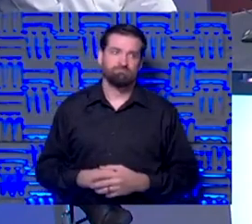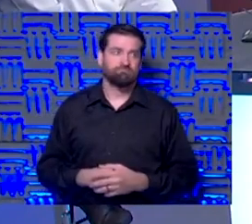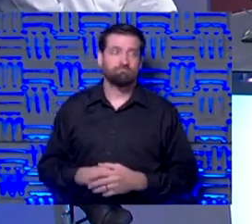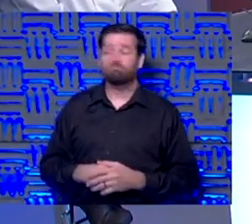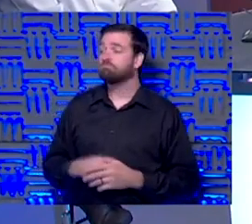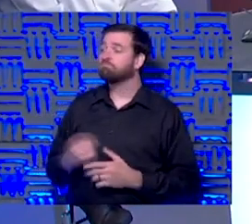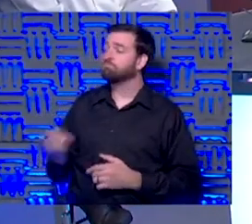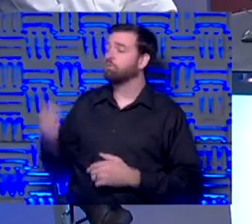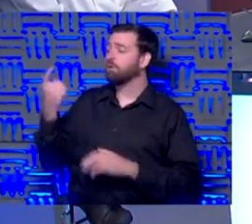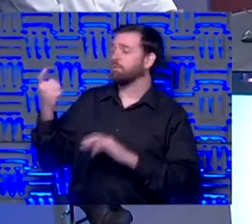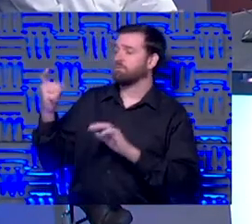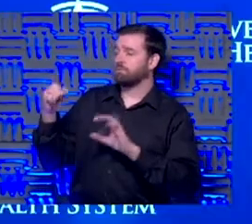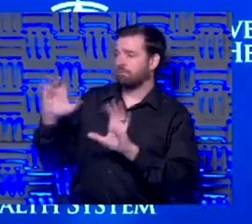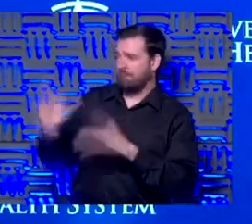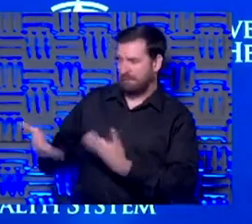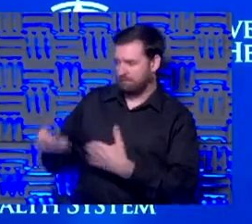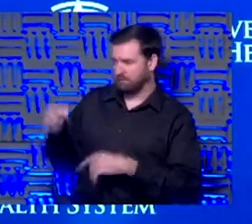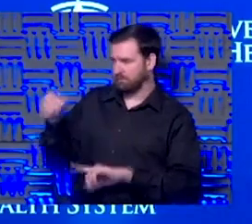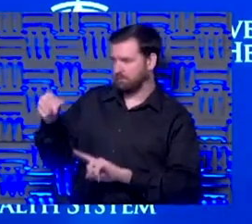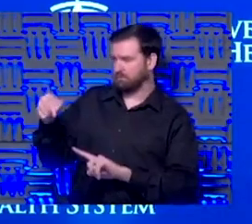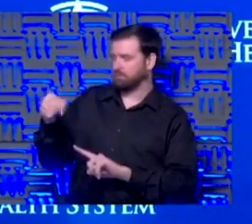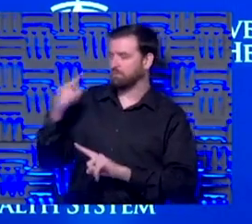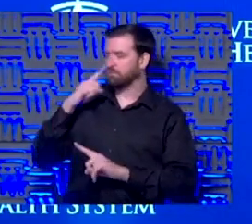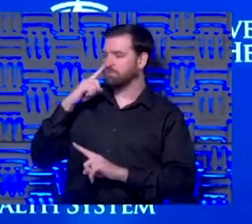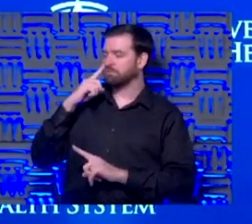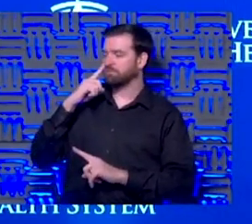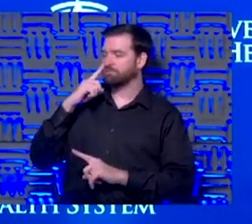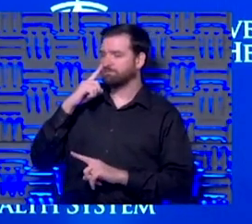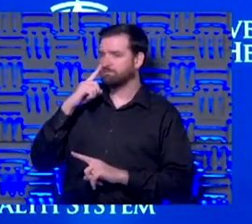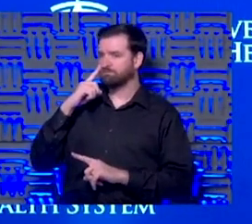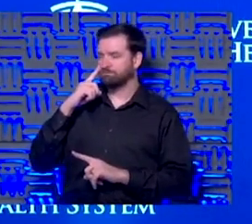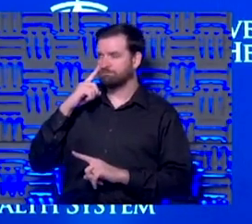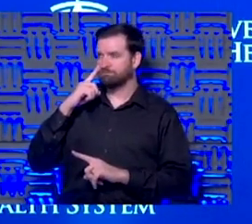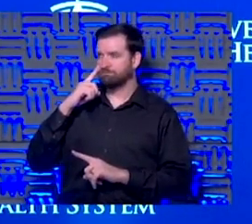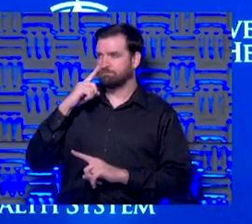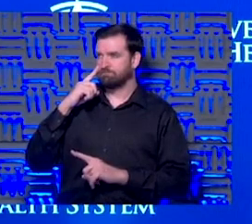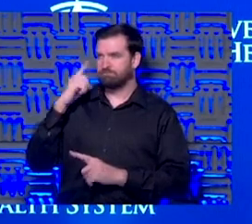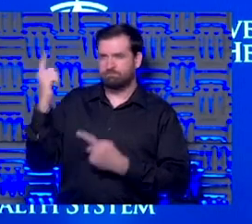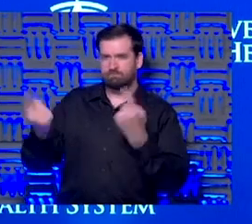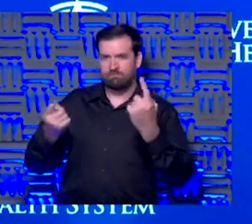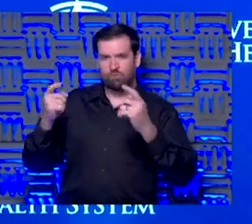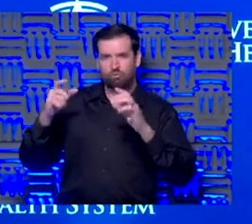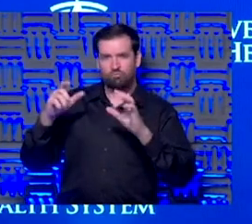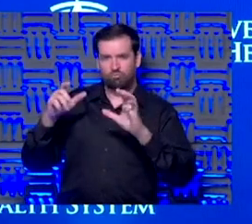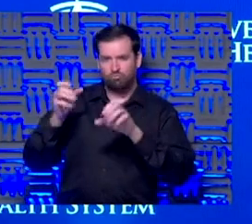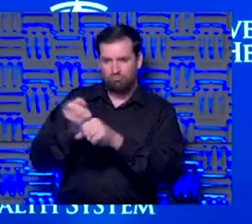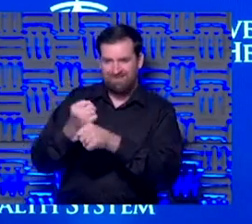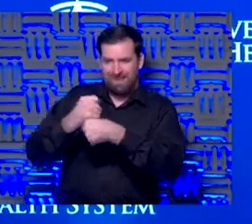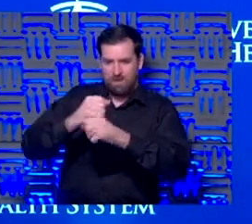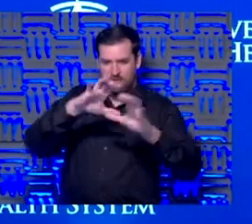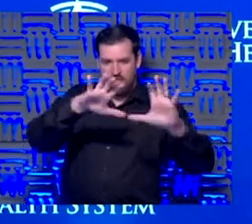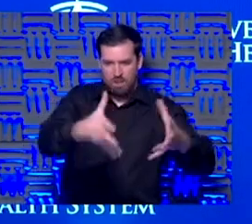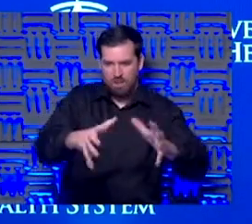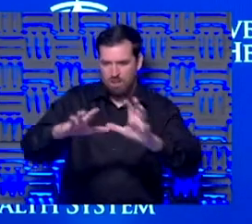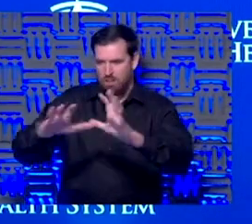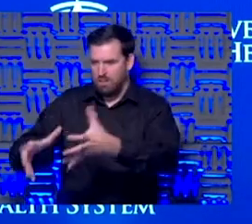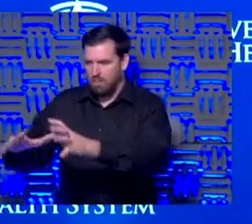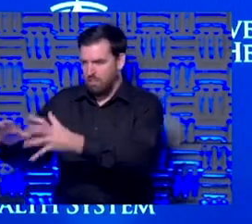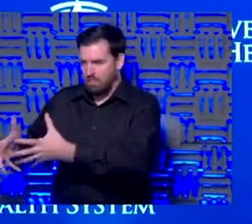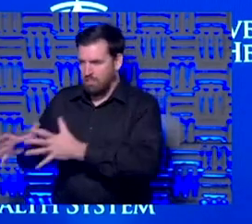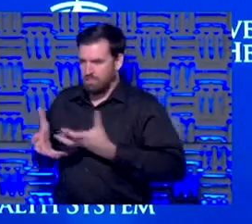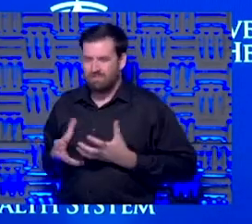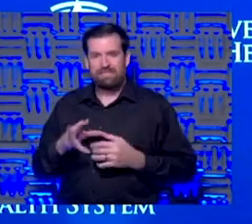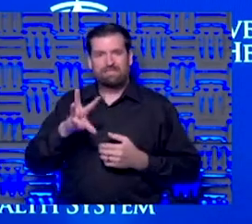Mm-hmm. One classroom apparently is considering creating bubbles within the classroom of 6 students